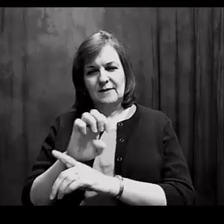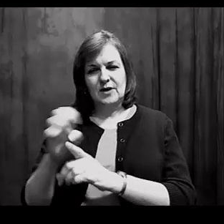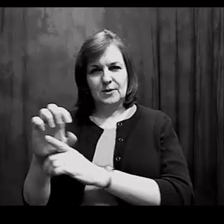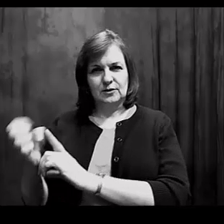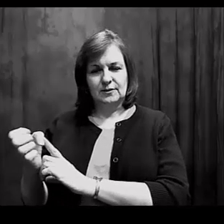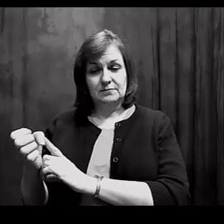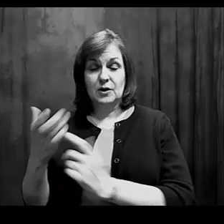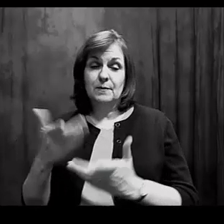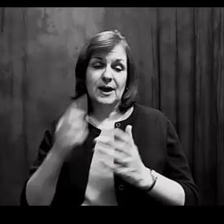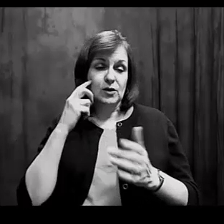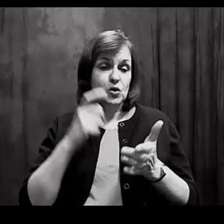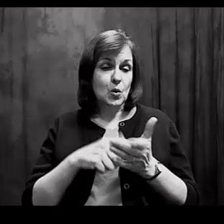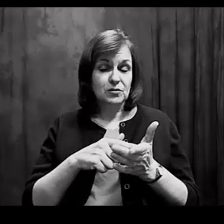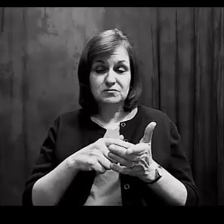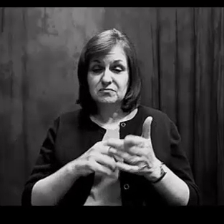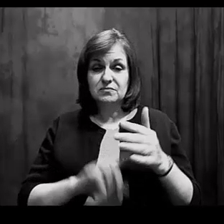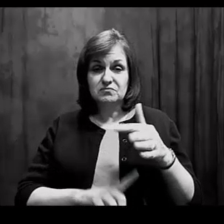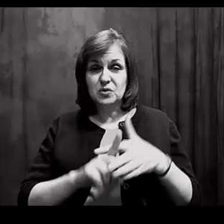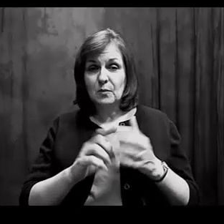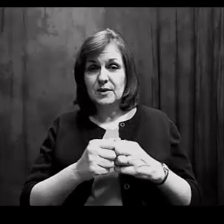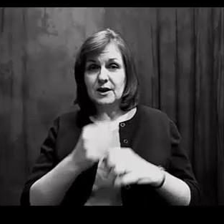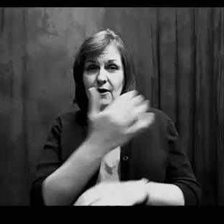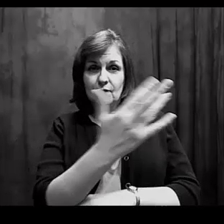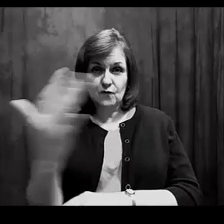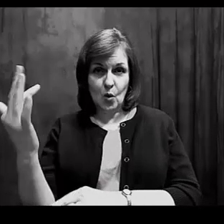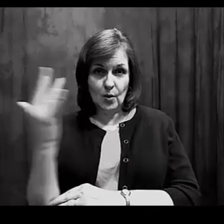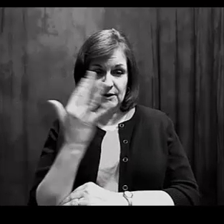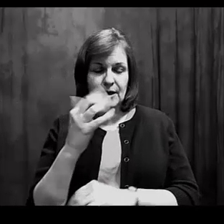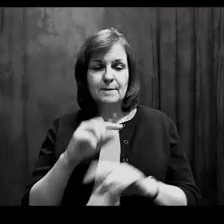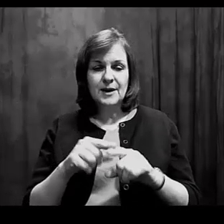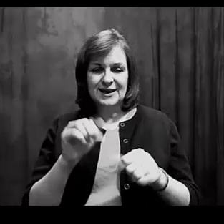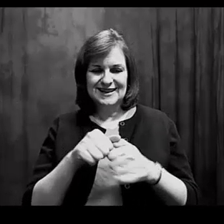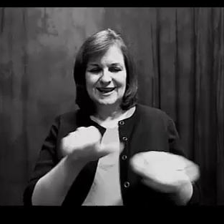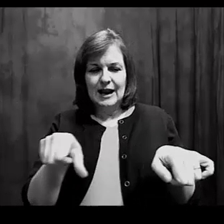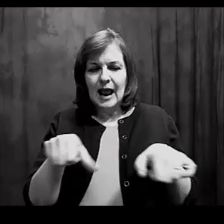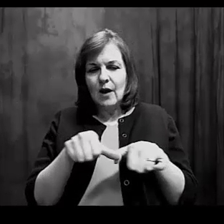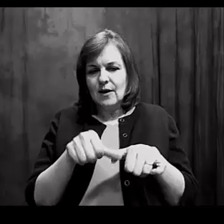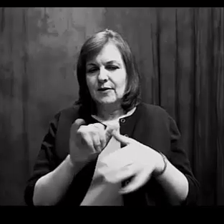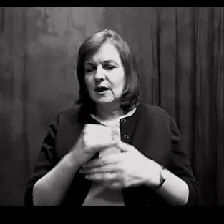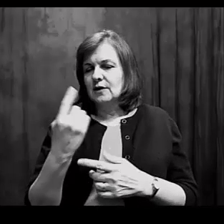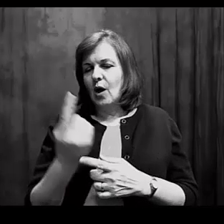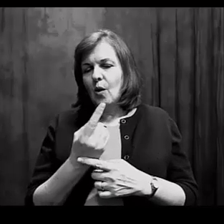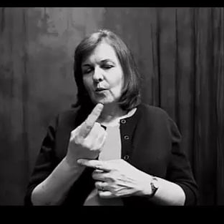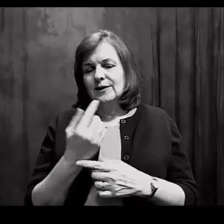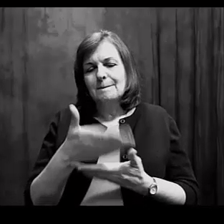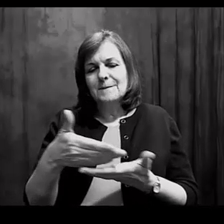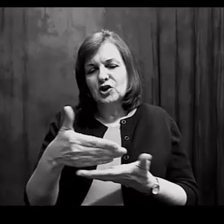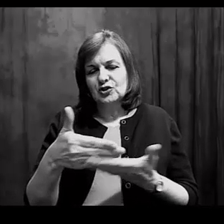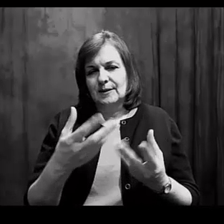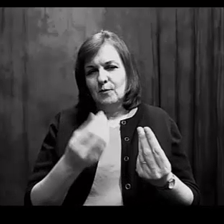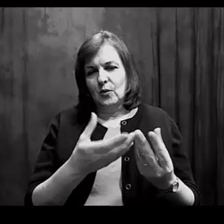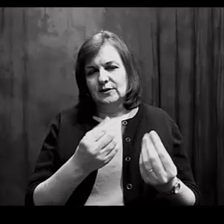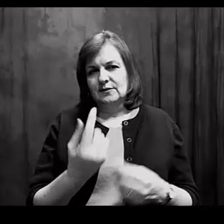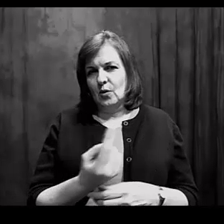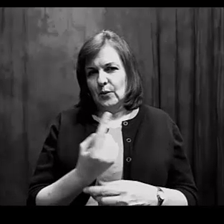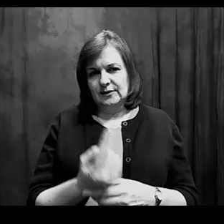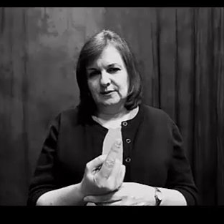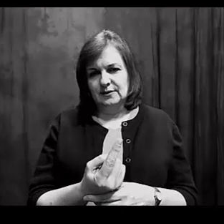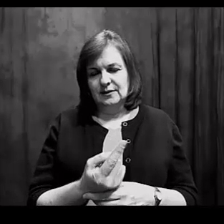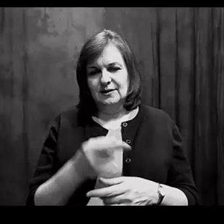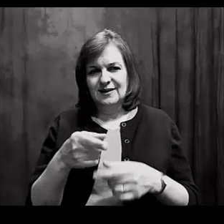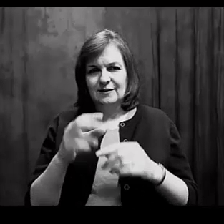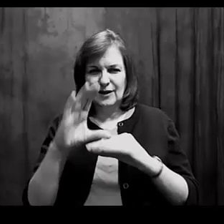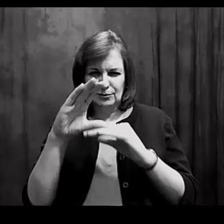We find them in only wet habitats. Now, you may find them in forests, but they would be found in wooded areas that